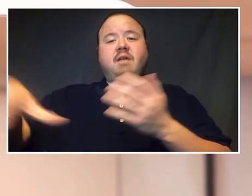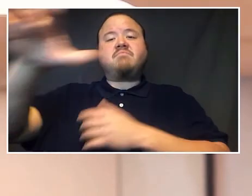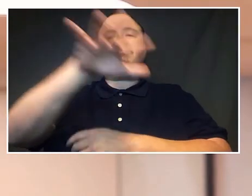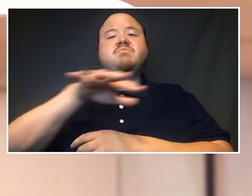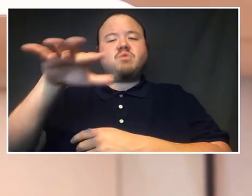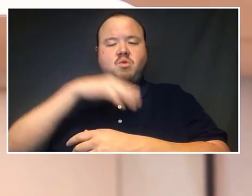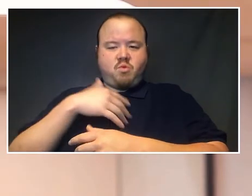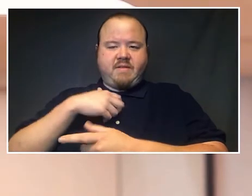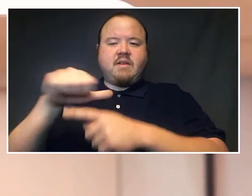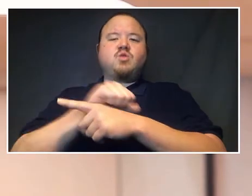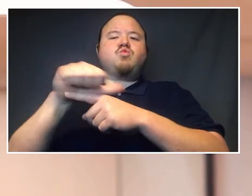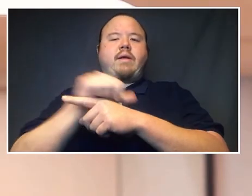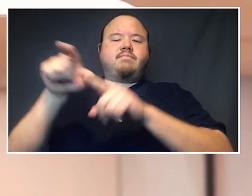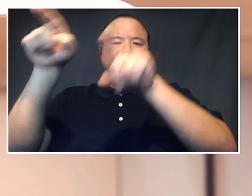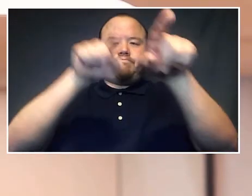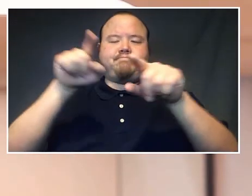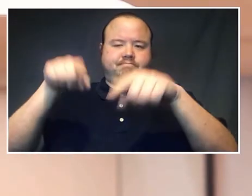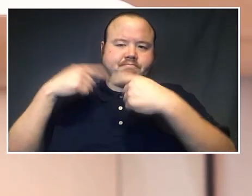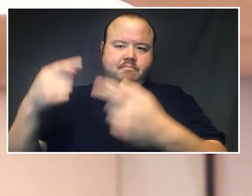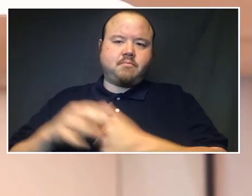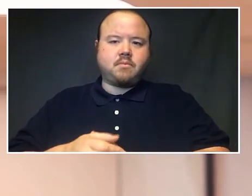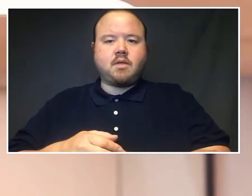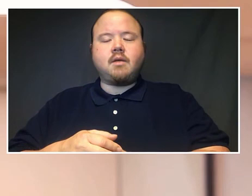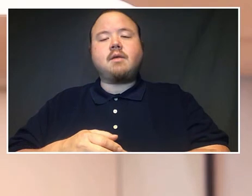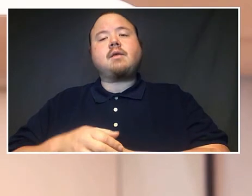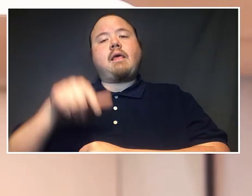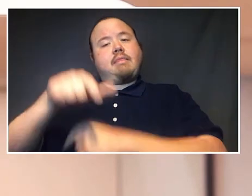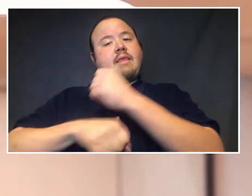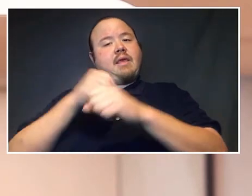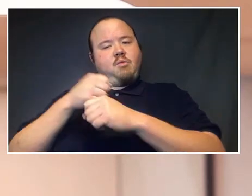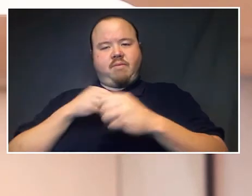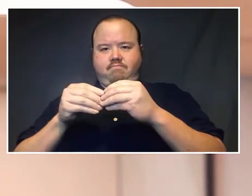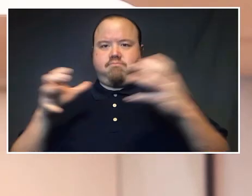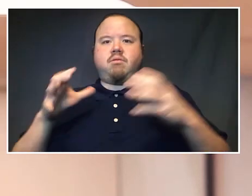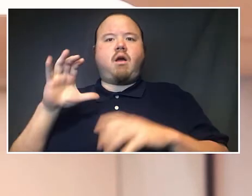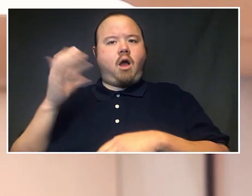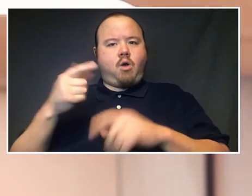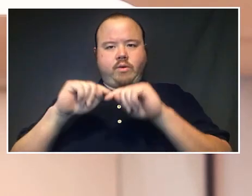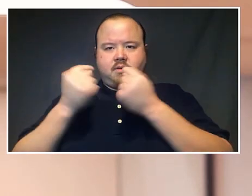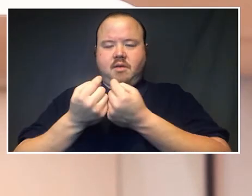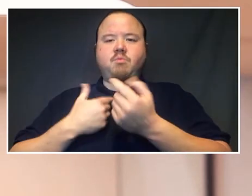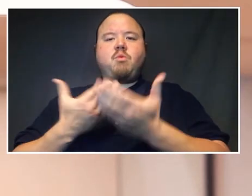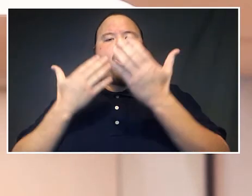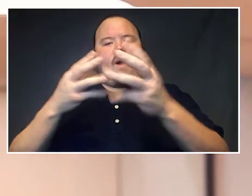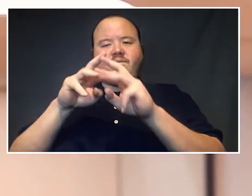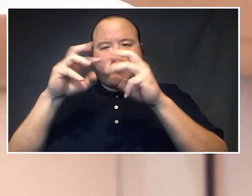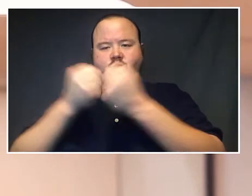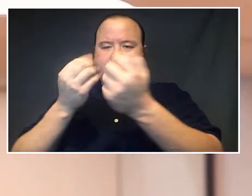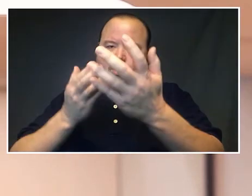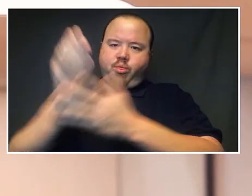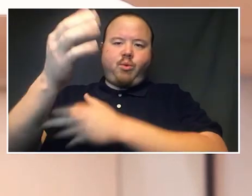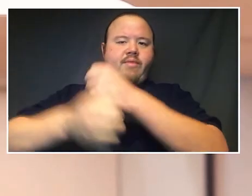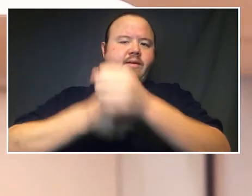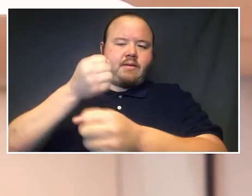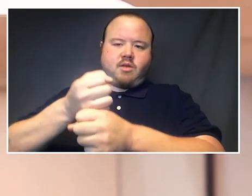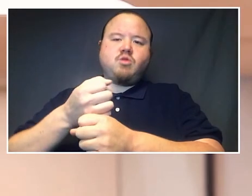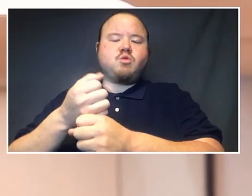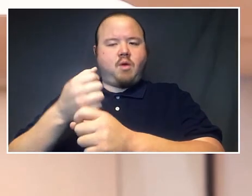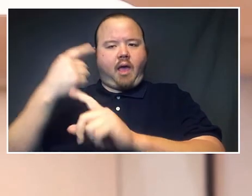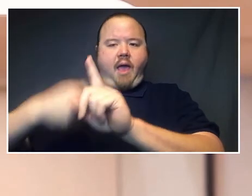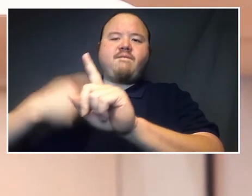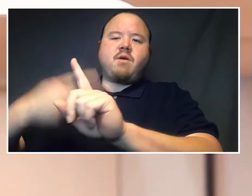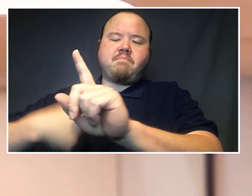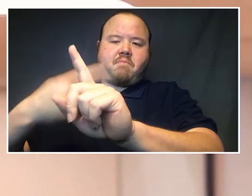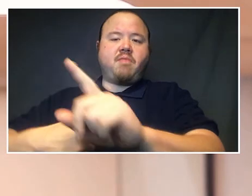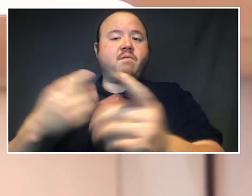trained to date. This year, we expanded our training teams and offer these workshops throughout the year, every month.